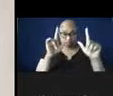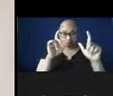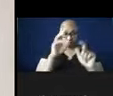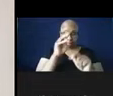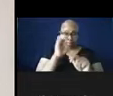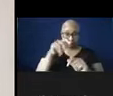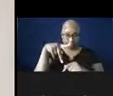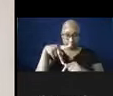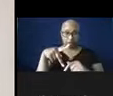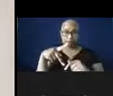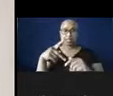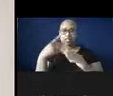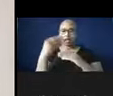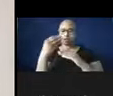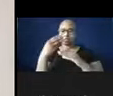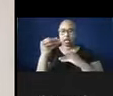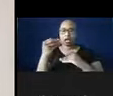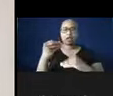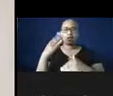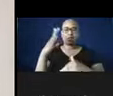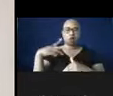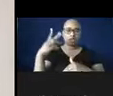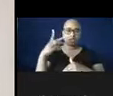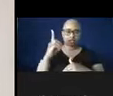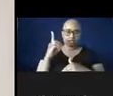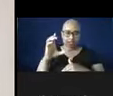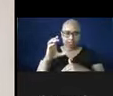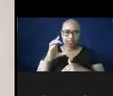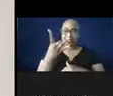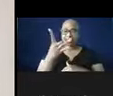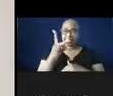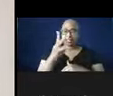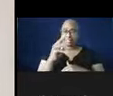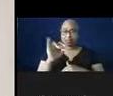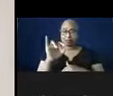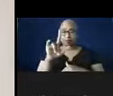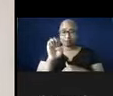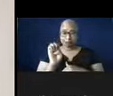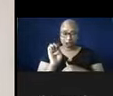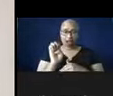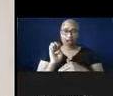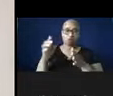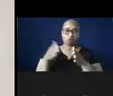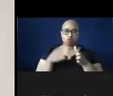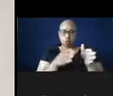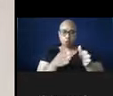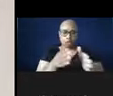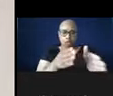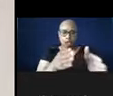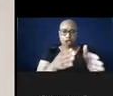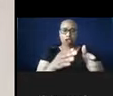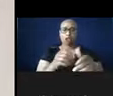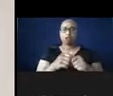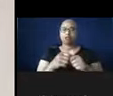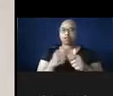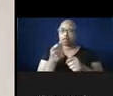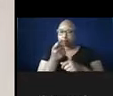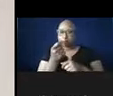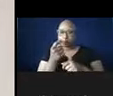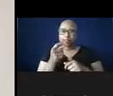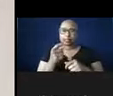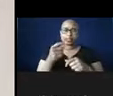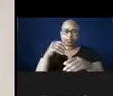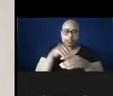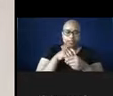D.C., 18-mile roadway within Virginia, a little section within Washington, D.C., and a